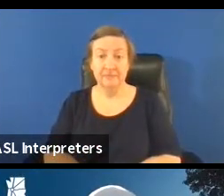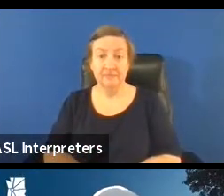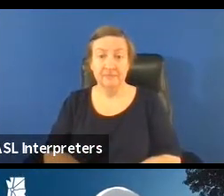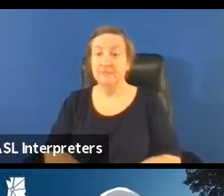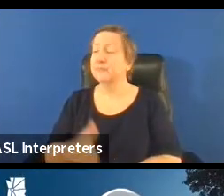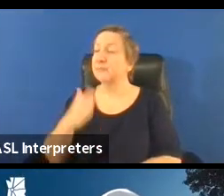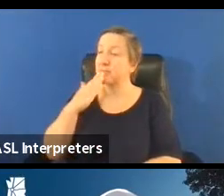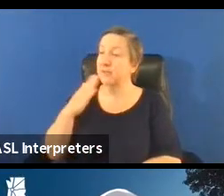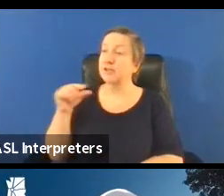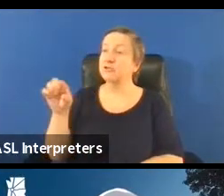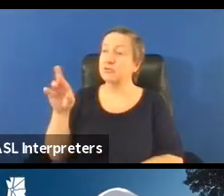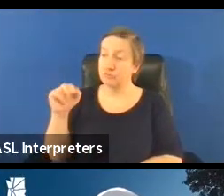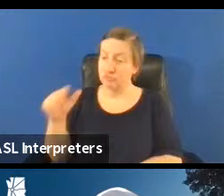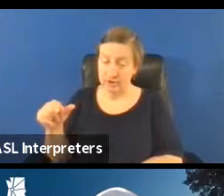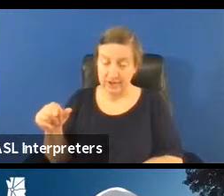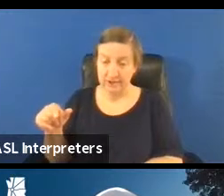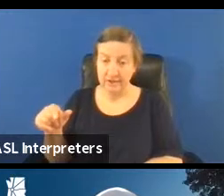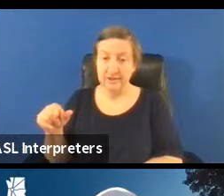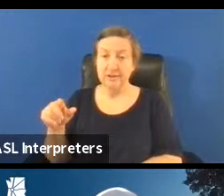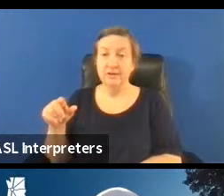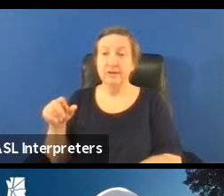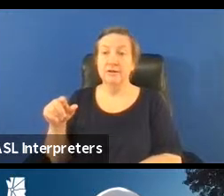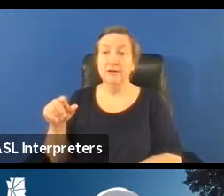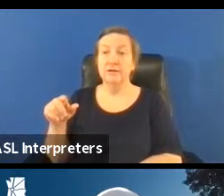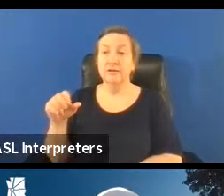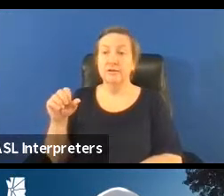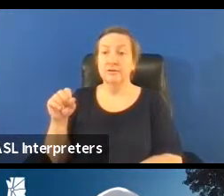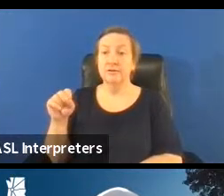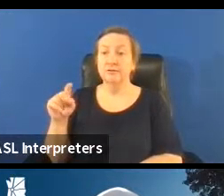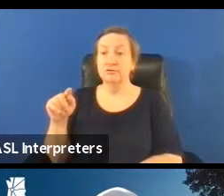Thank you, Greg. And Director Strickler, yes?